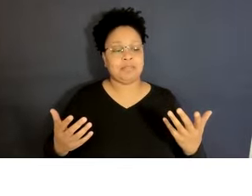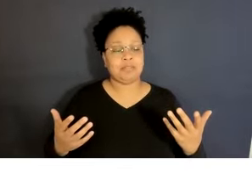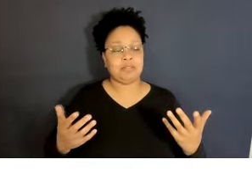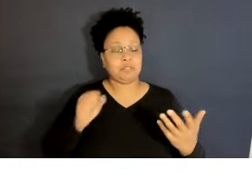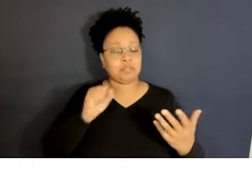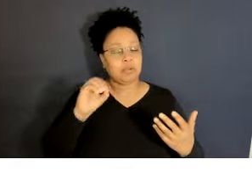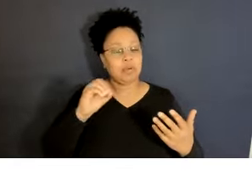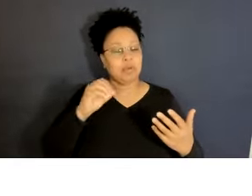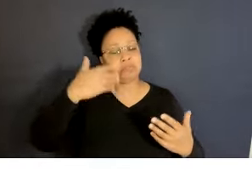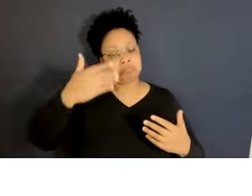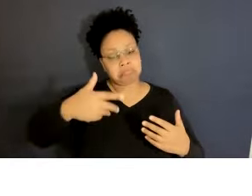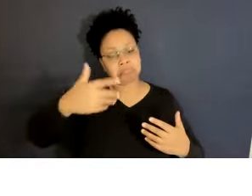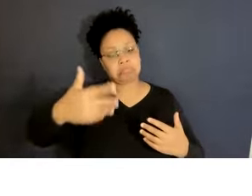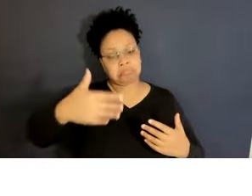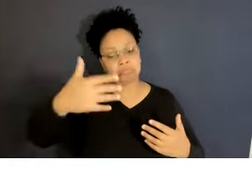slowly